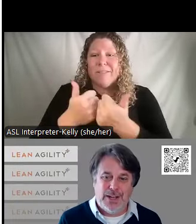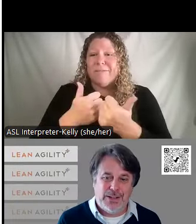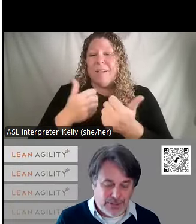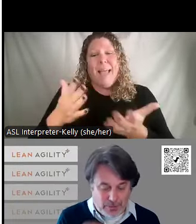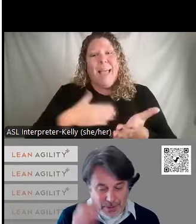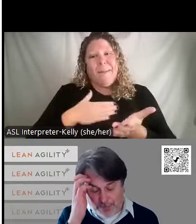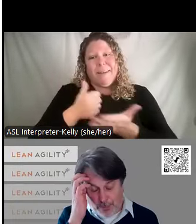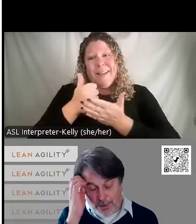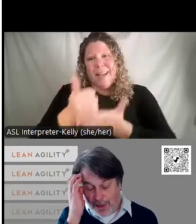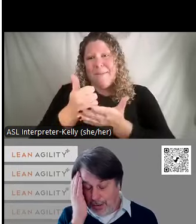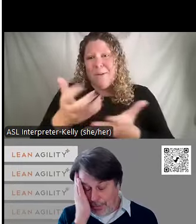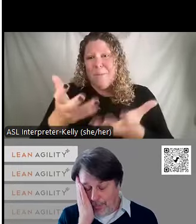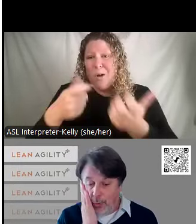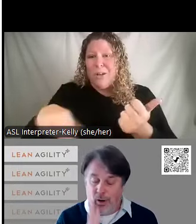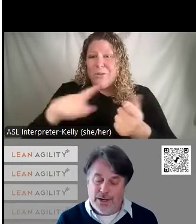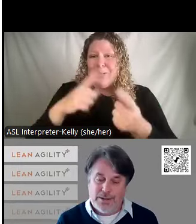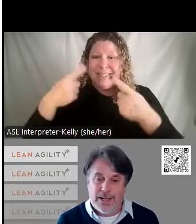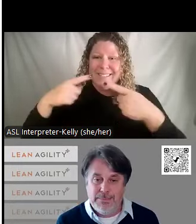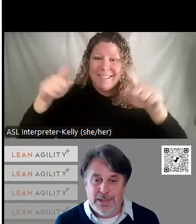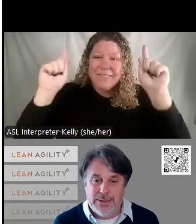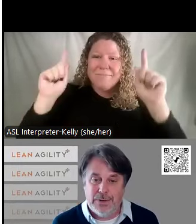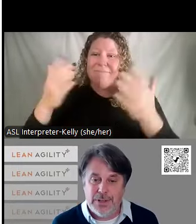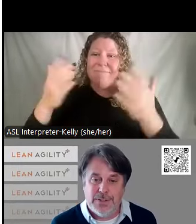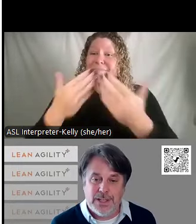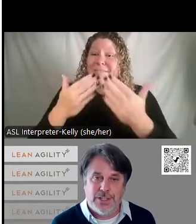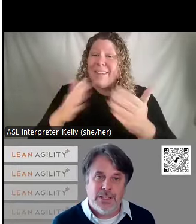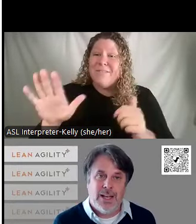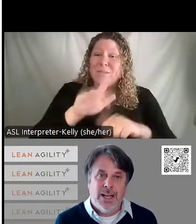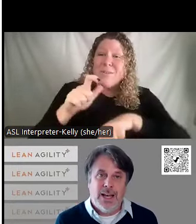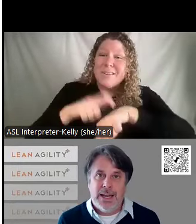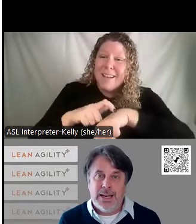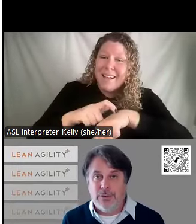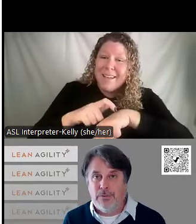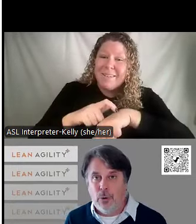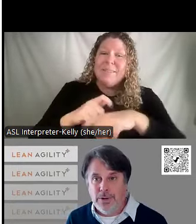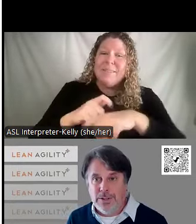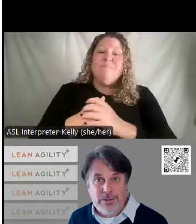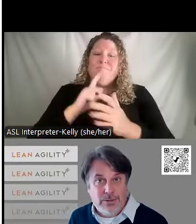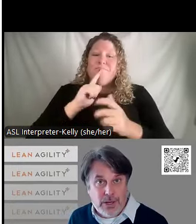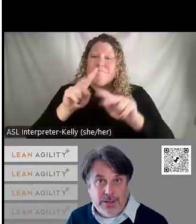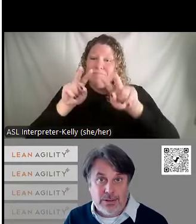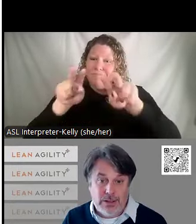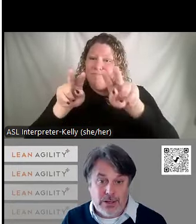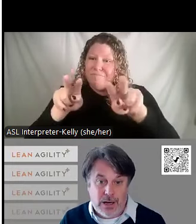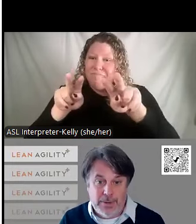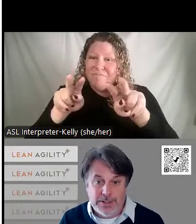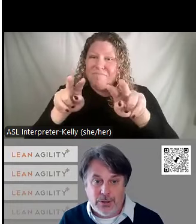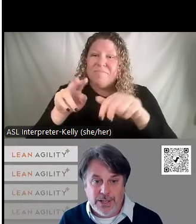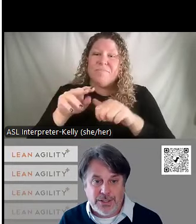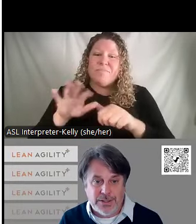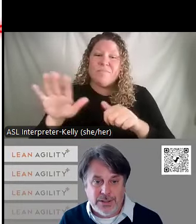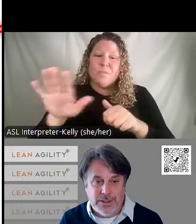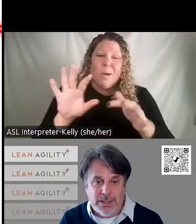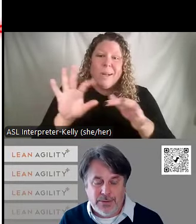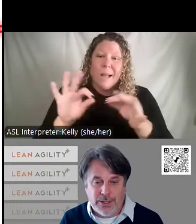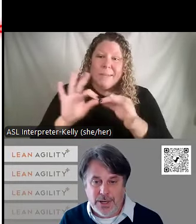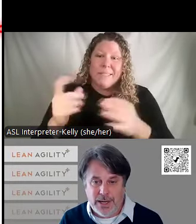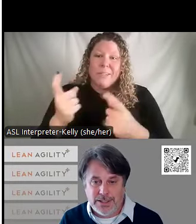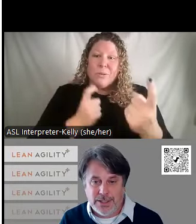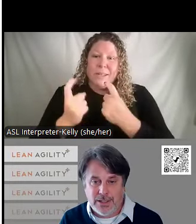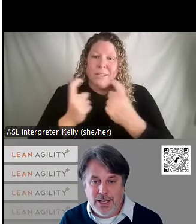So thank you so much for your time today and for the invitation. And I look forward to your comments and questions in